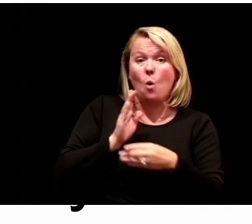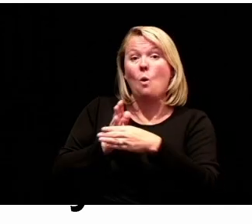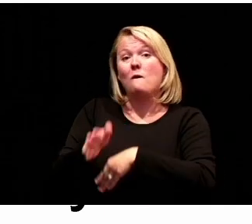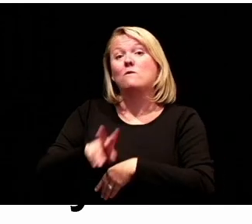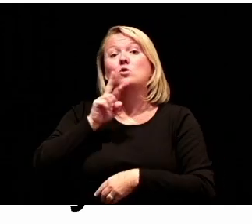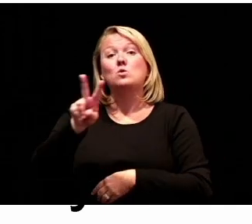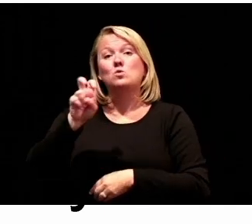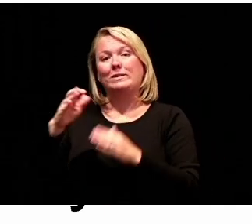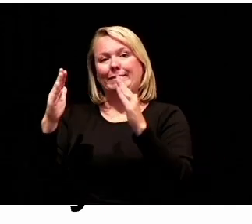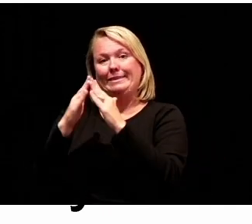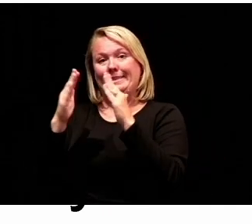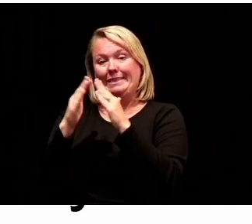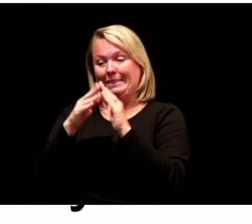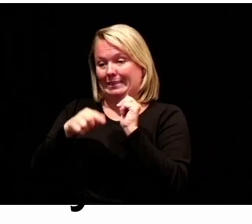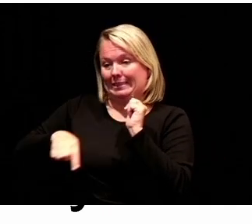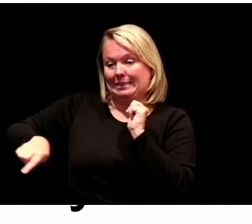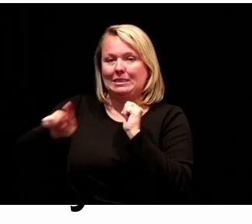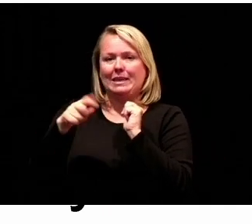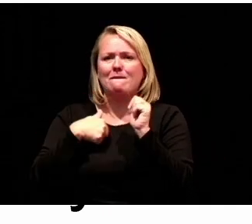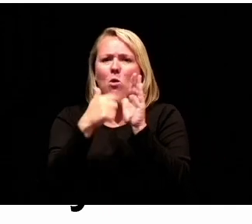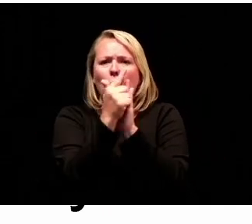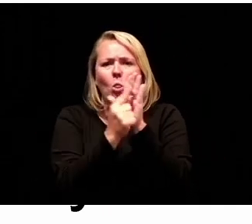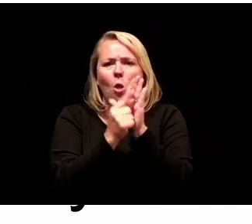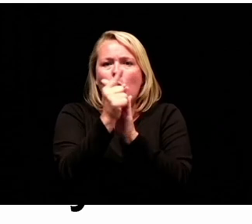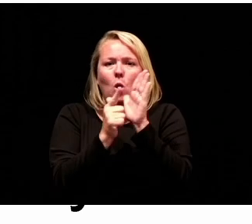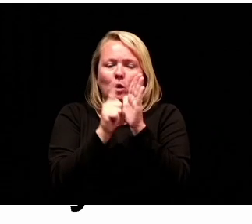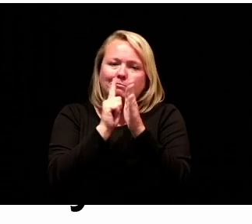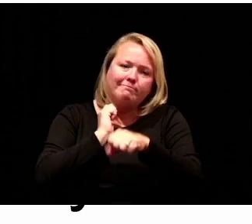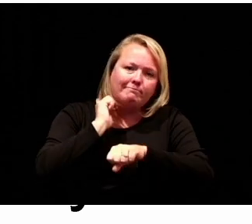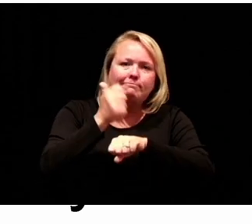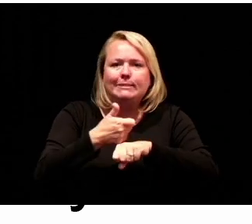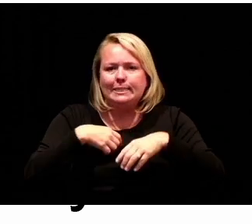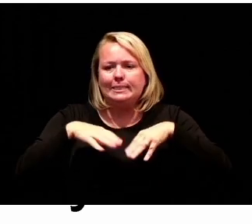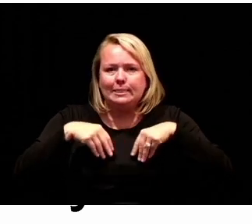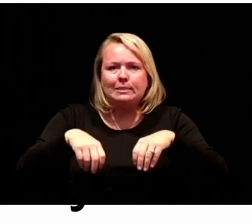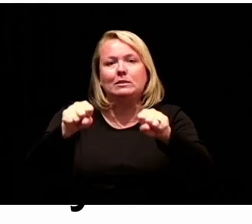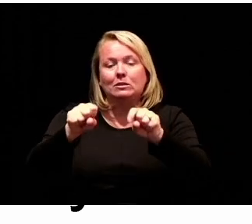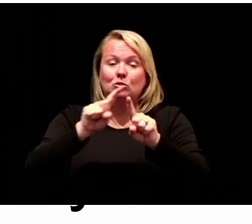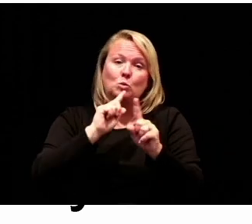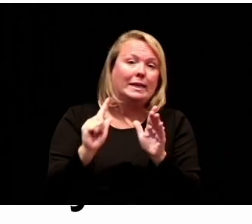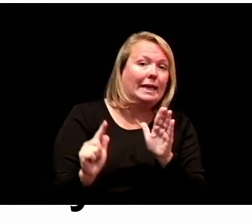then arresting people who are there, probably going to get chewed up by the system.